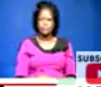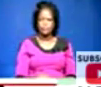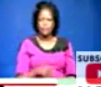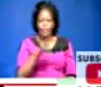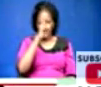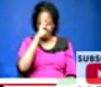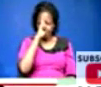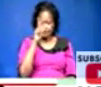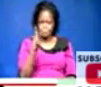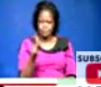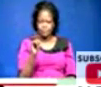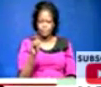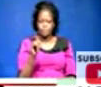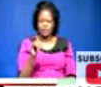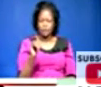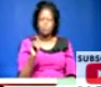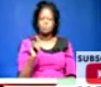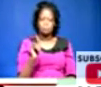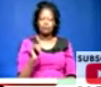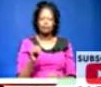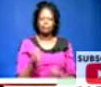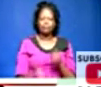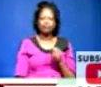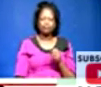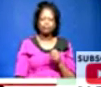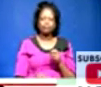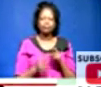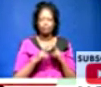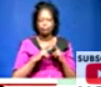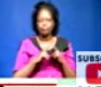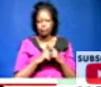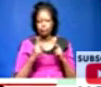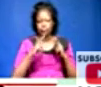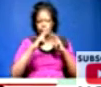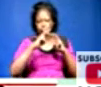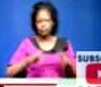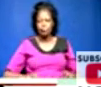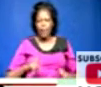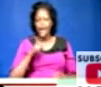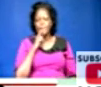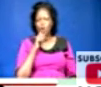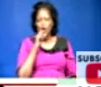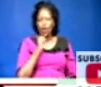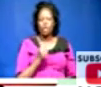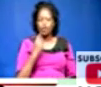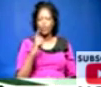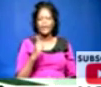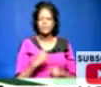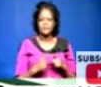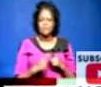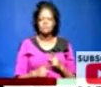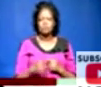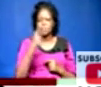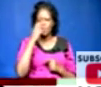Kiminini, Trans Nzoia County have launched a manhunt for a 21-year-old suspect. He's suspected